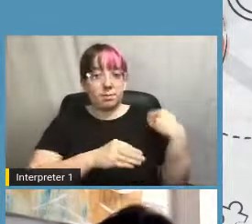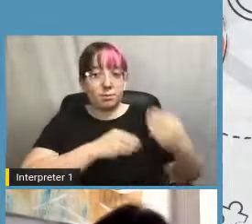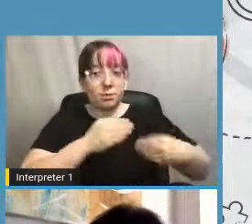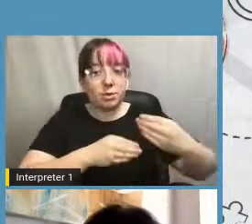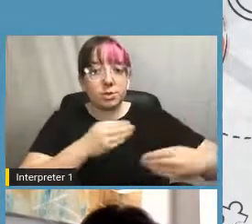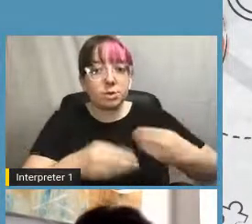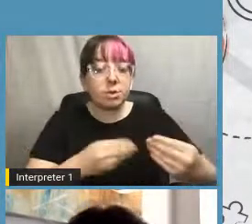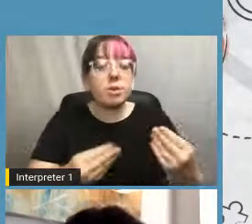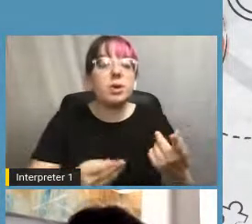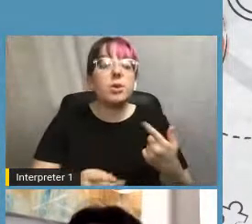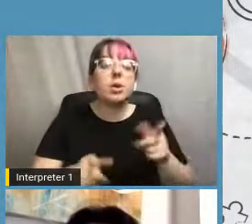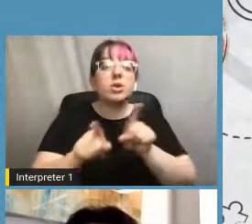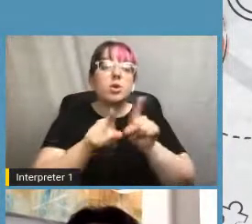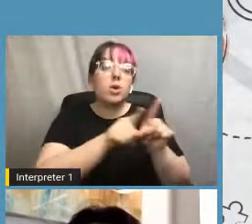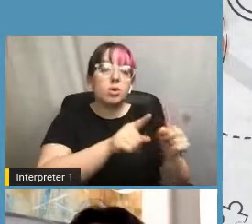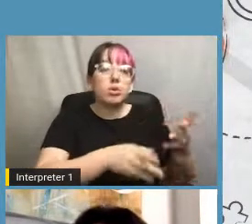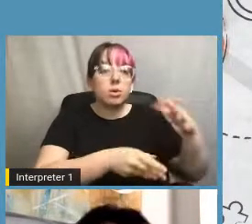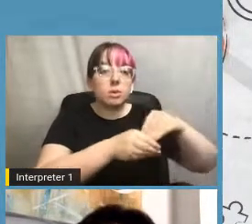but it also includes